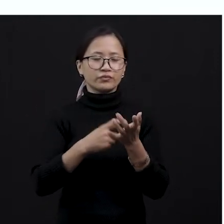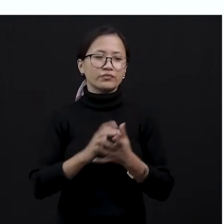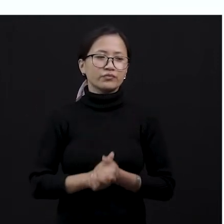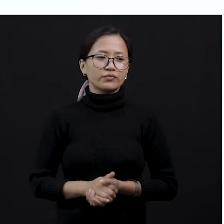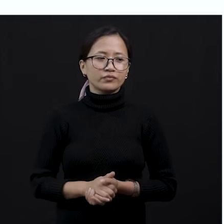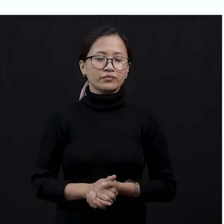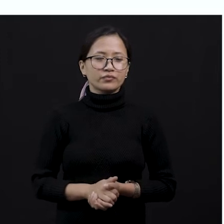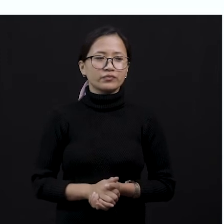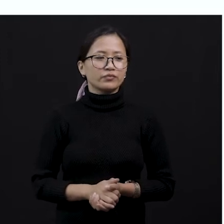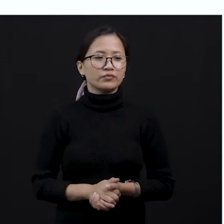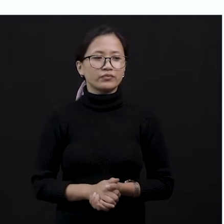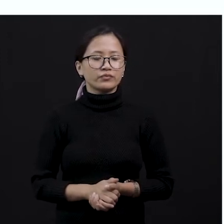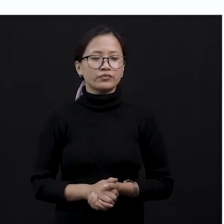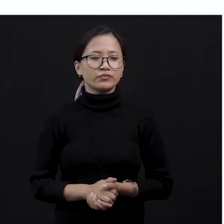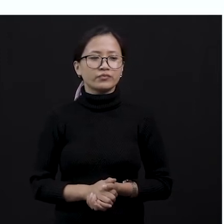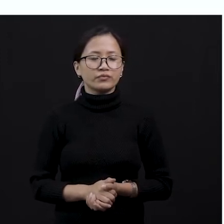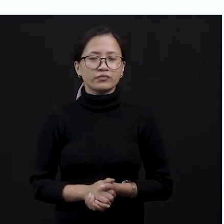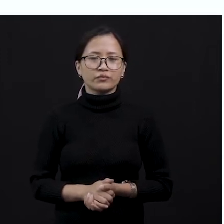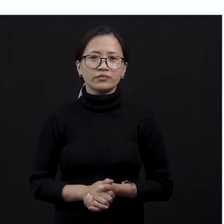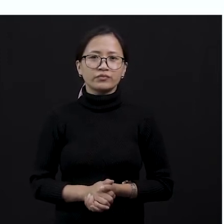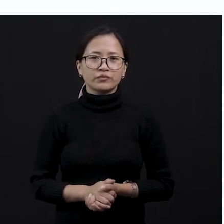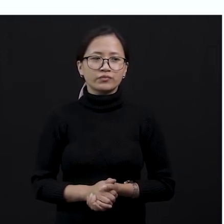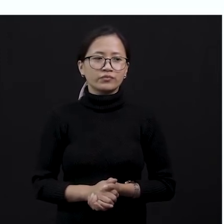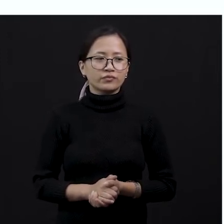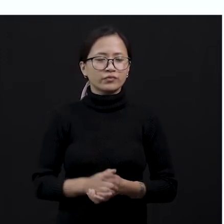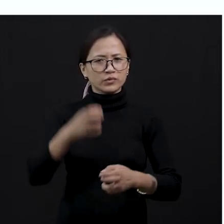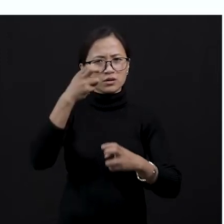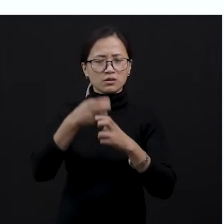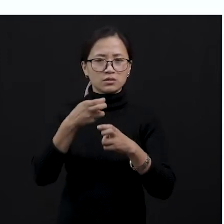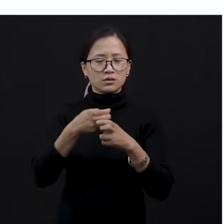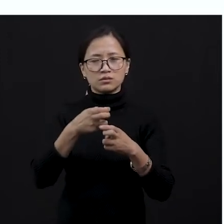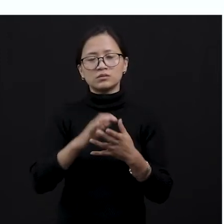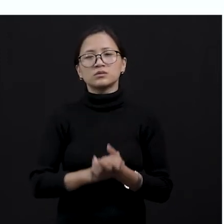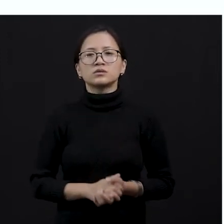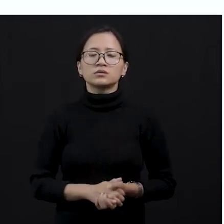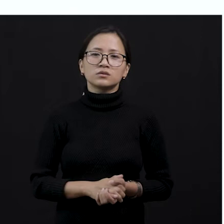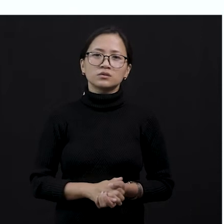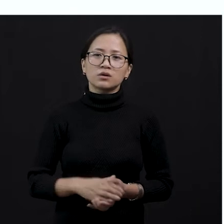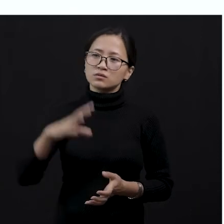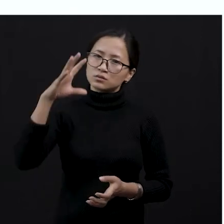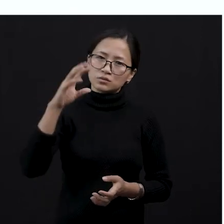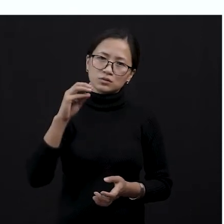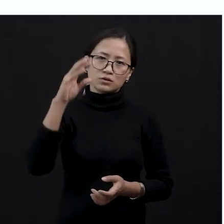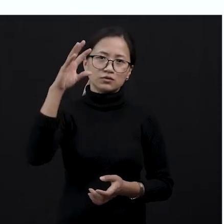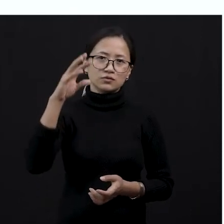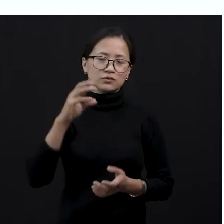NEVER, never. Okay, never is the opposite of forever. Now heart, opposite of heart will be